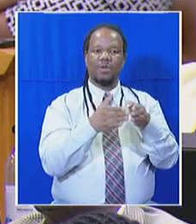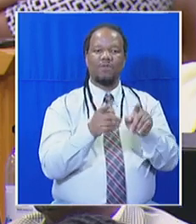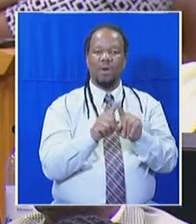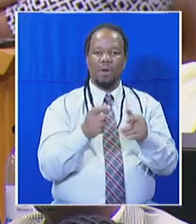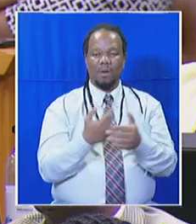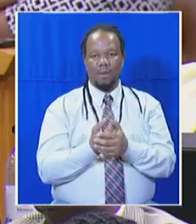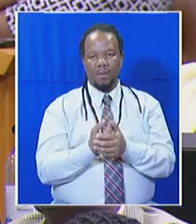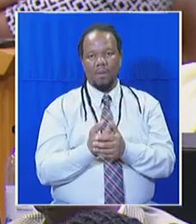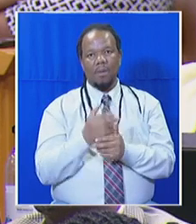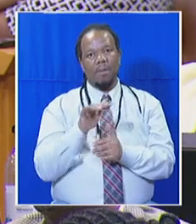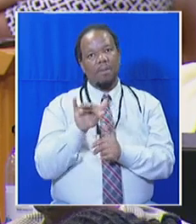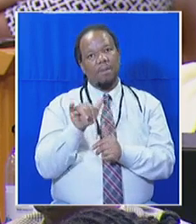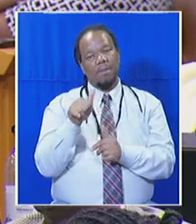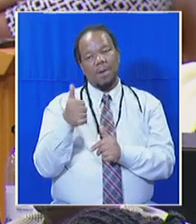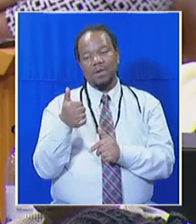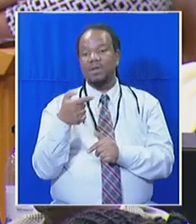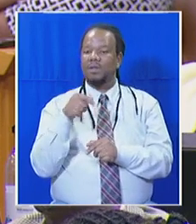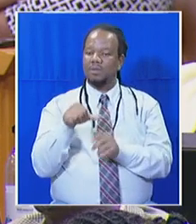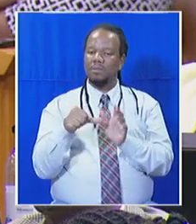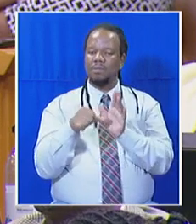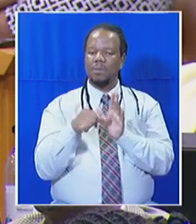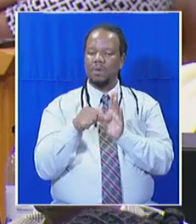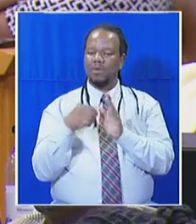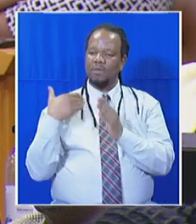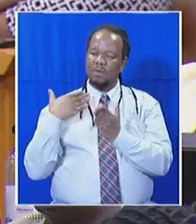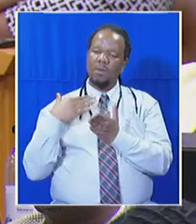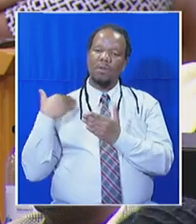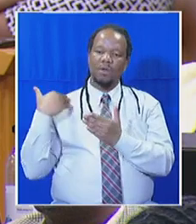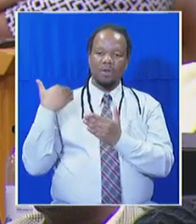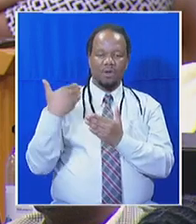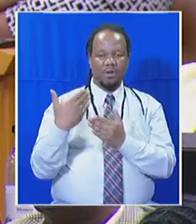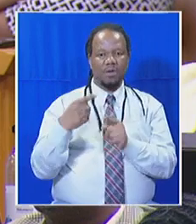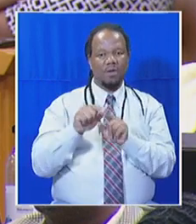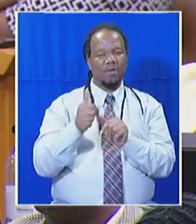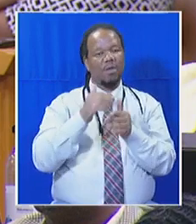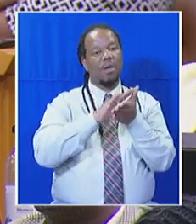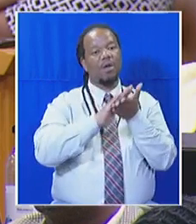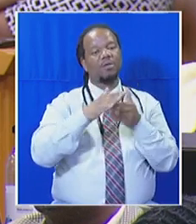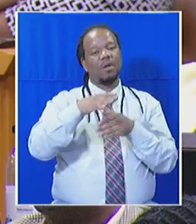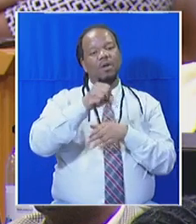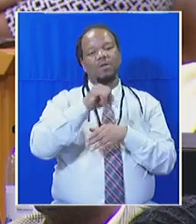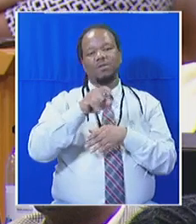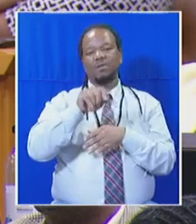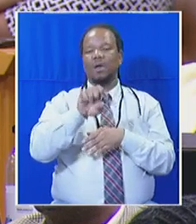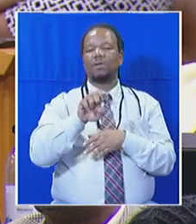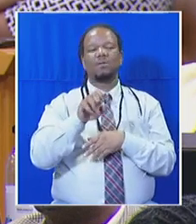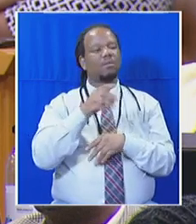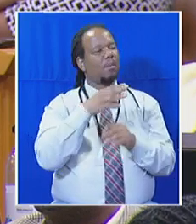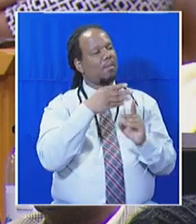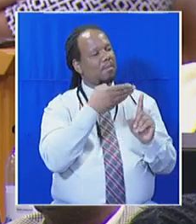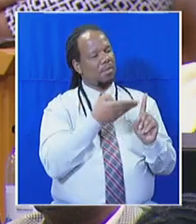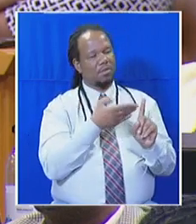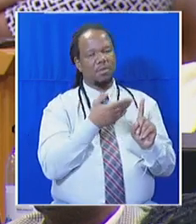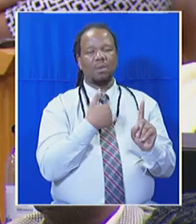the full narrative of the history of the heritage site. And Minister, when are we going to address